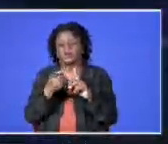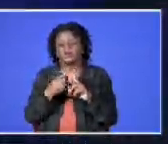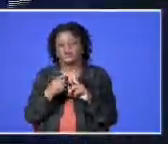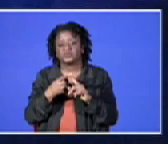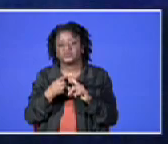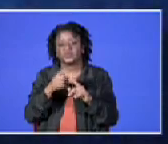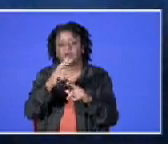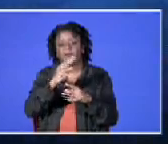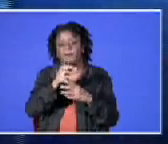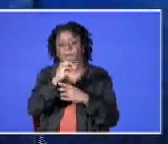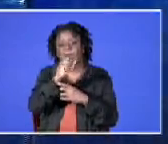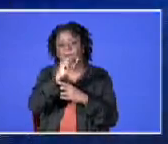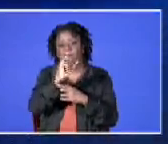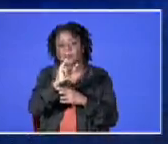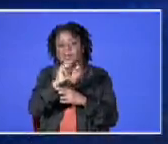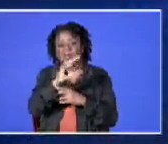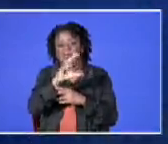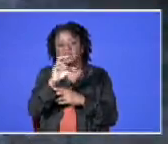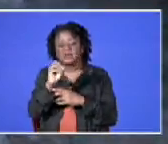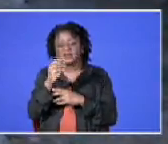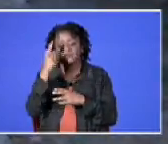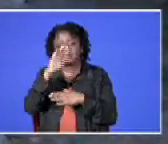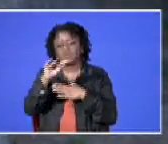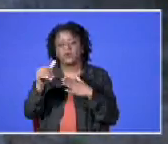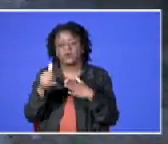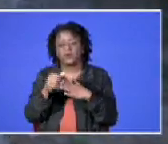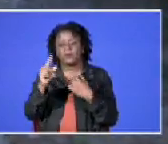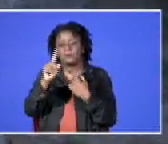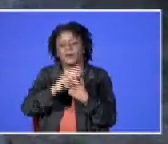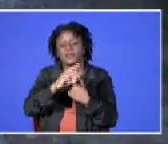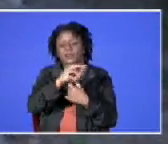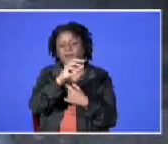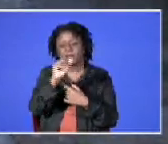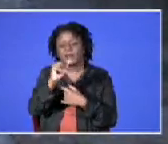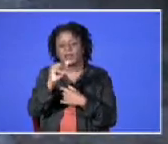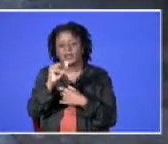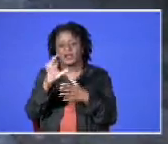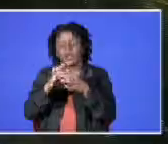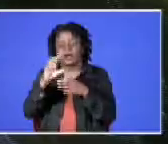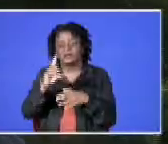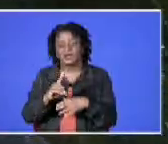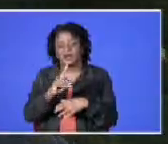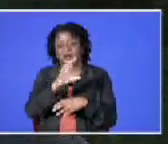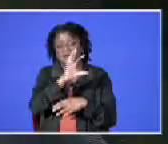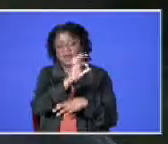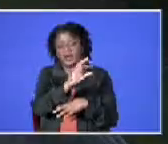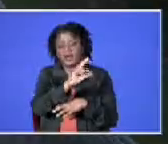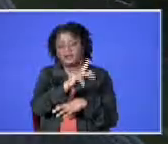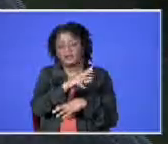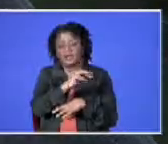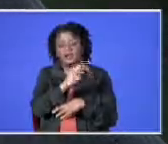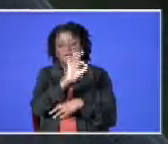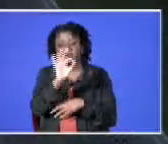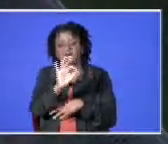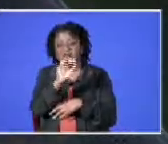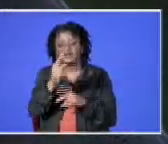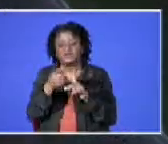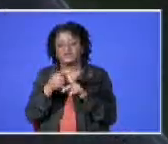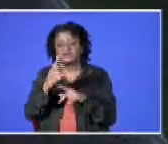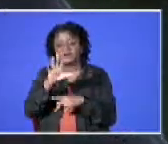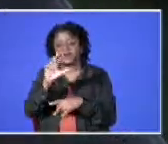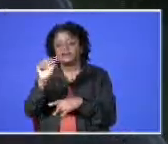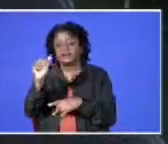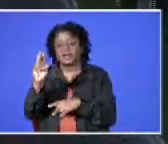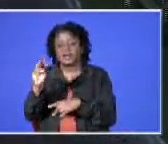That means for the entire month of May, the national lockdown will take place between 9 p.m. Friday to 5 a.m. Monday, with the 24-hour curfew